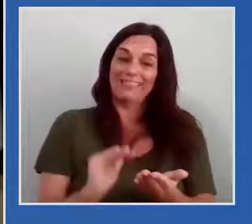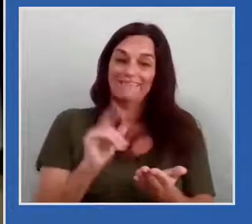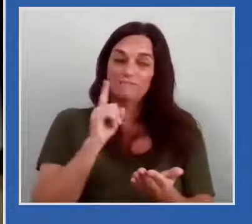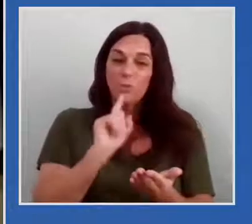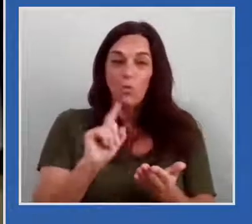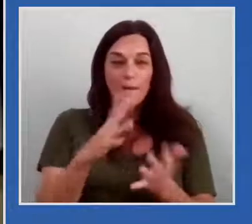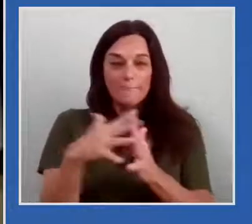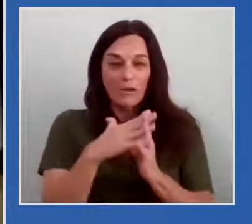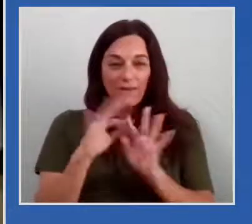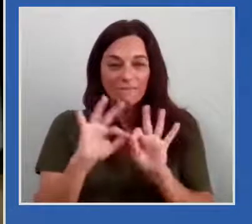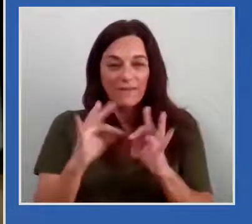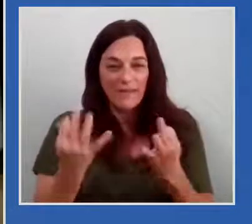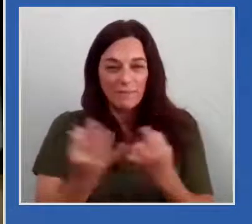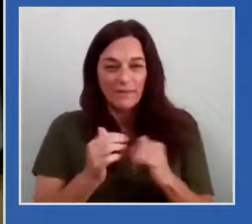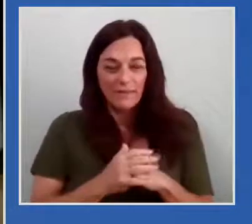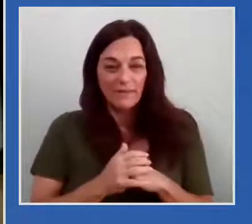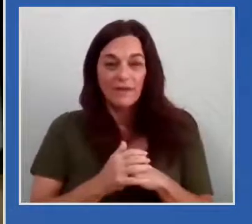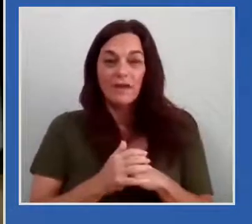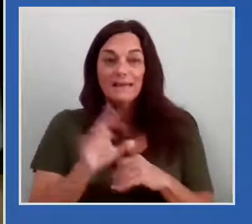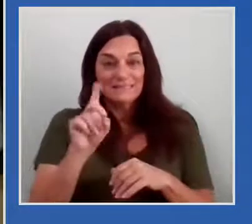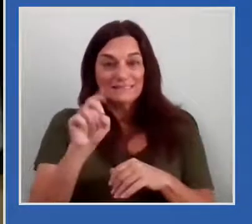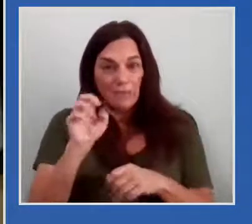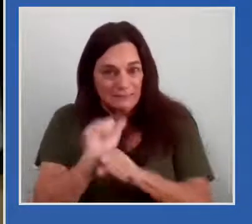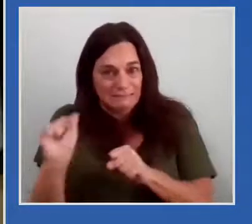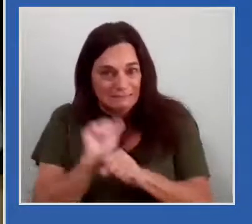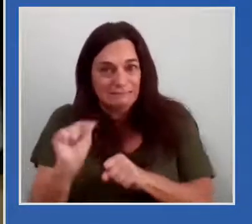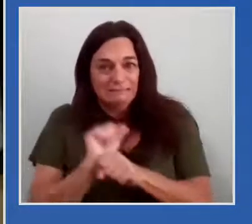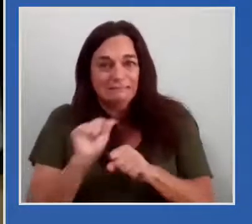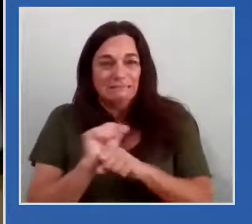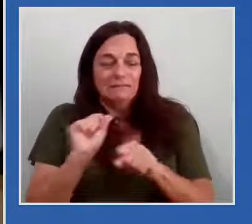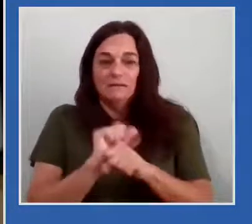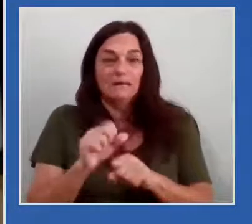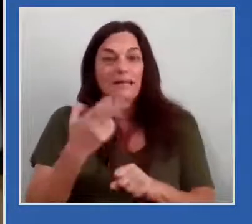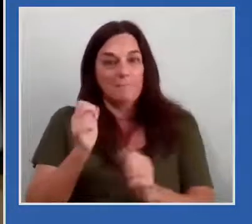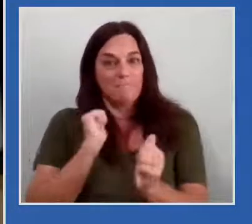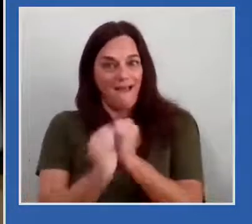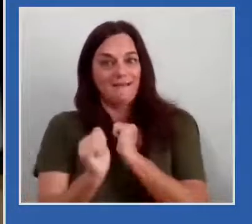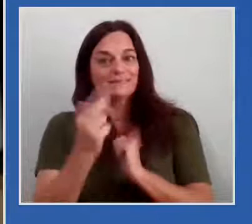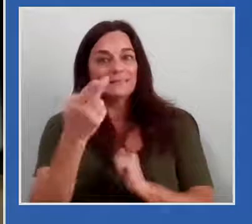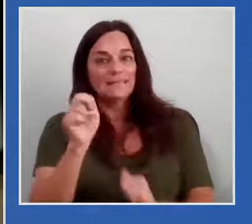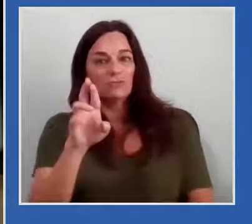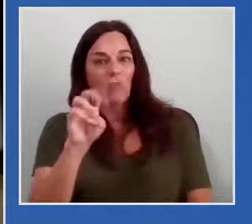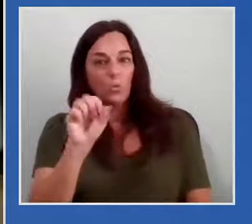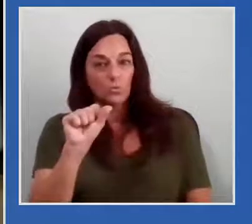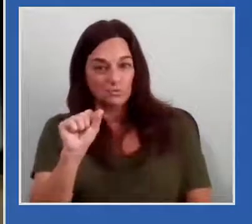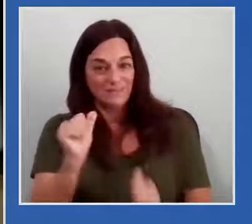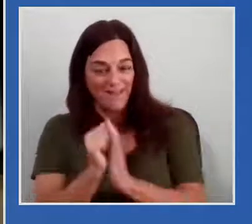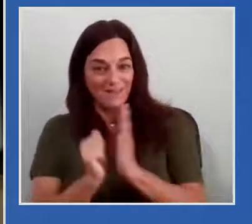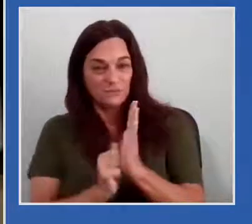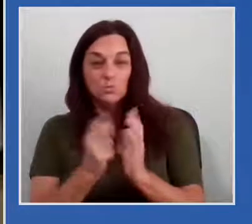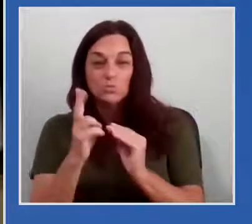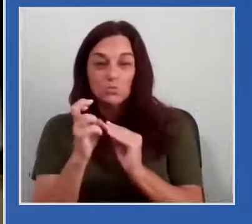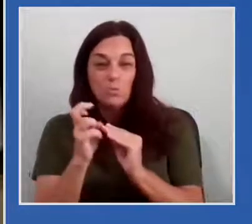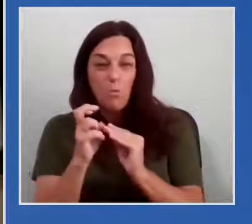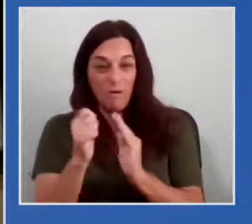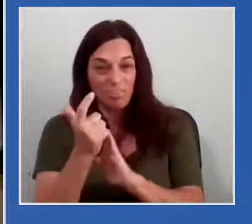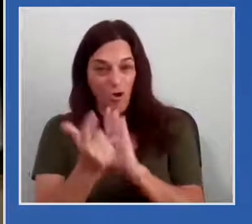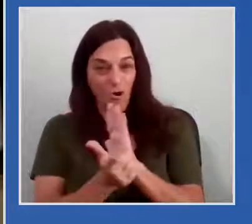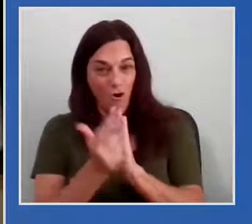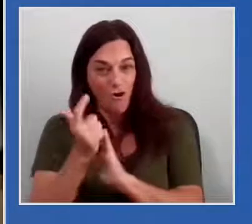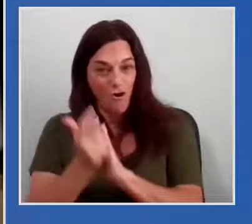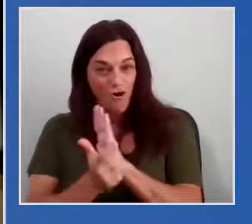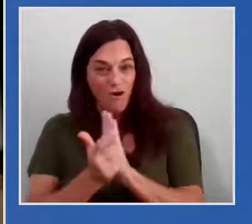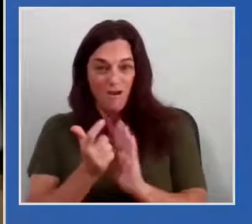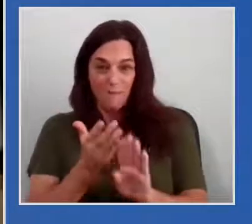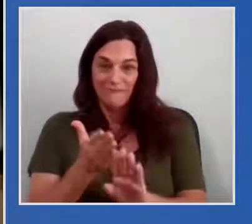Debbie, working like the devil in the House, they passed the HEROES Act. They passed two other pieces of legislation earlier to provide for